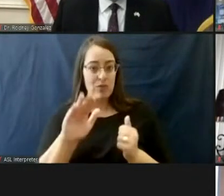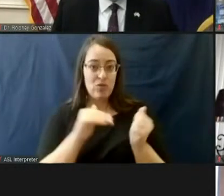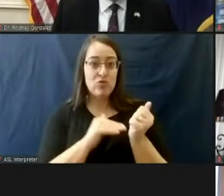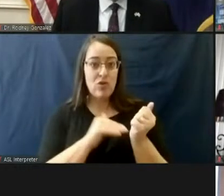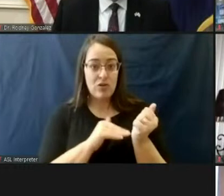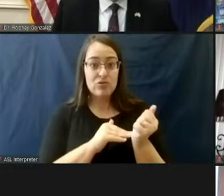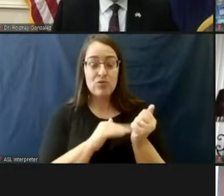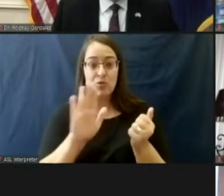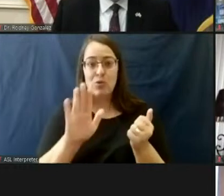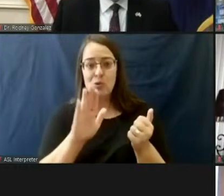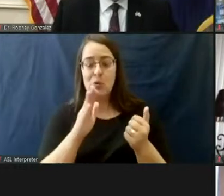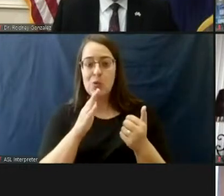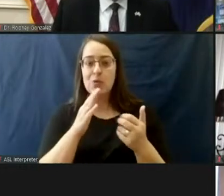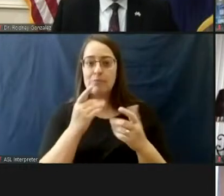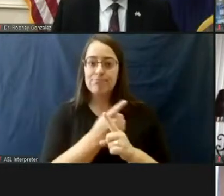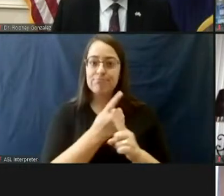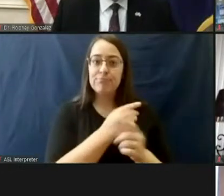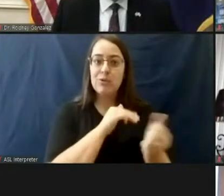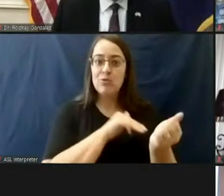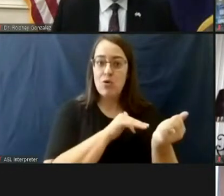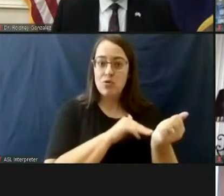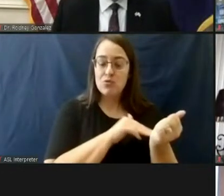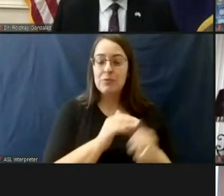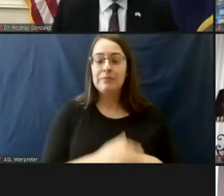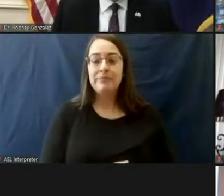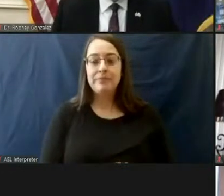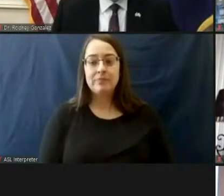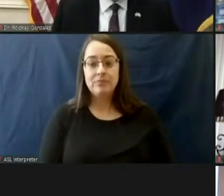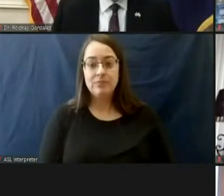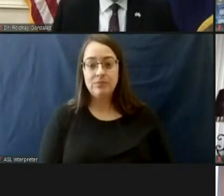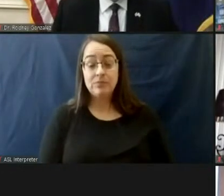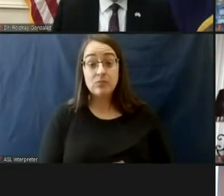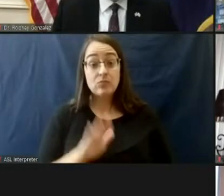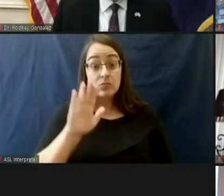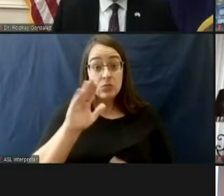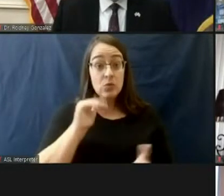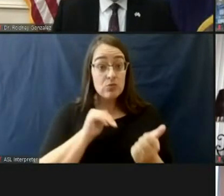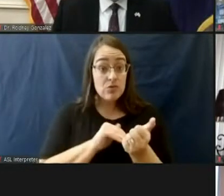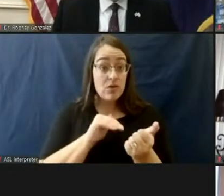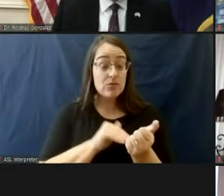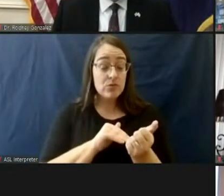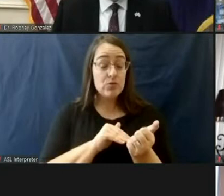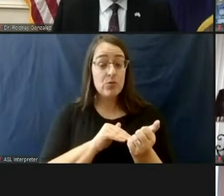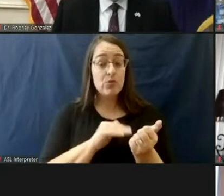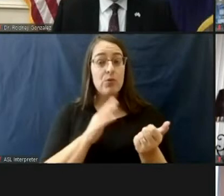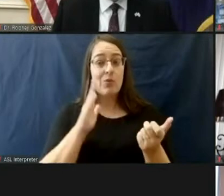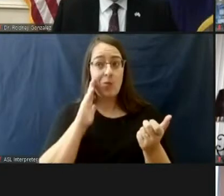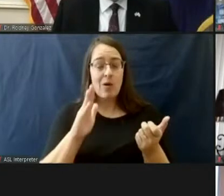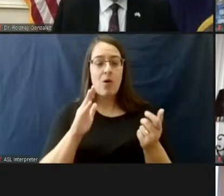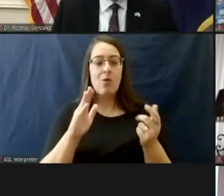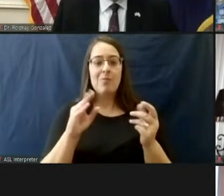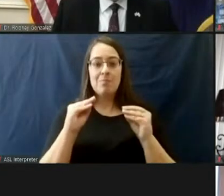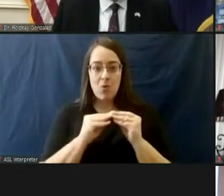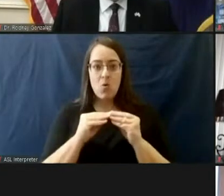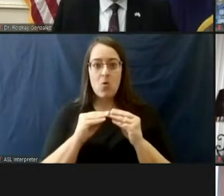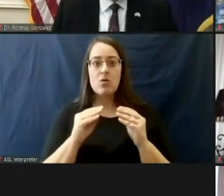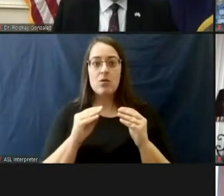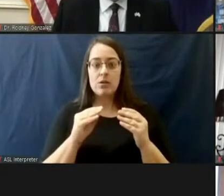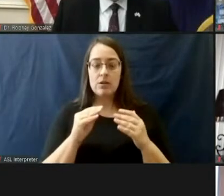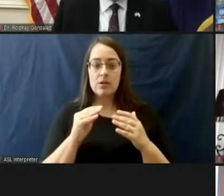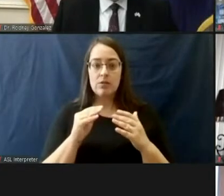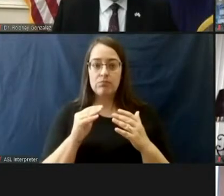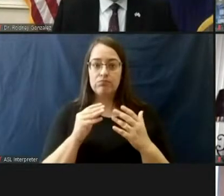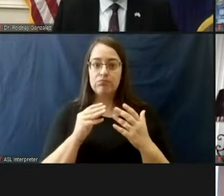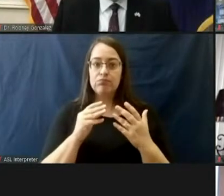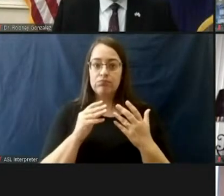about that. And what I would say is that your physician will likely be more liberal with recommending you